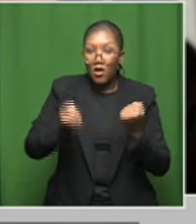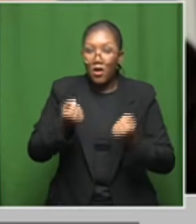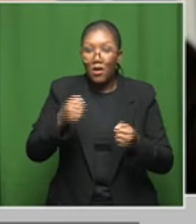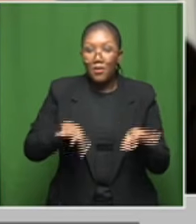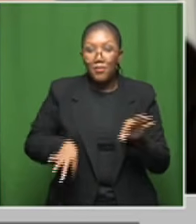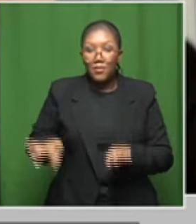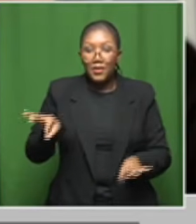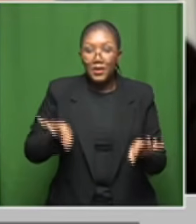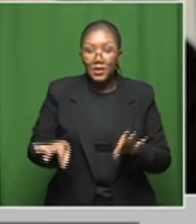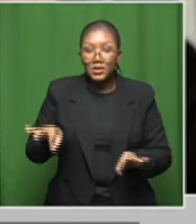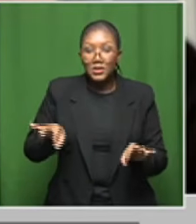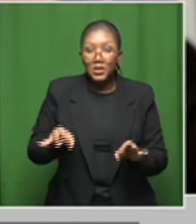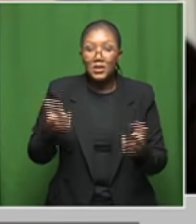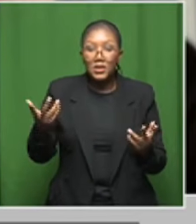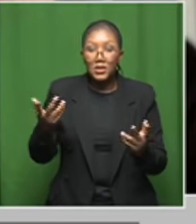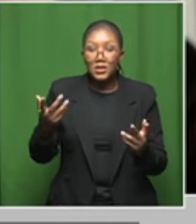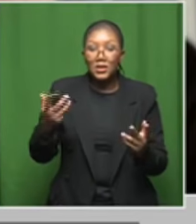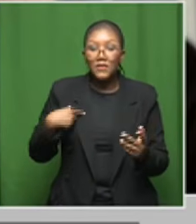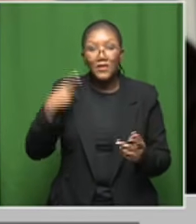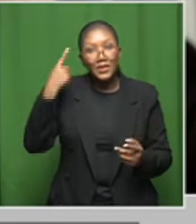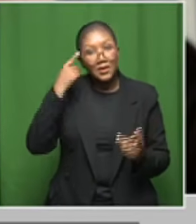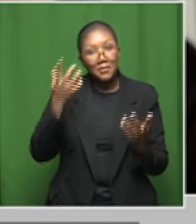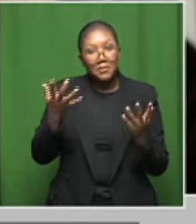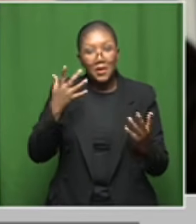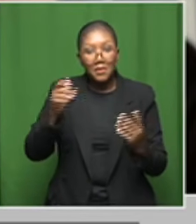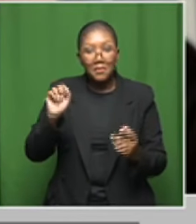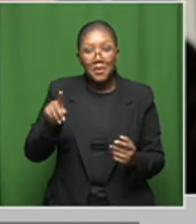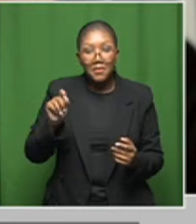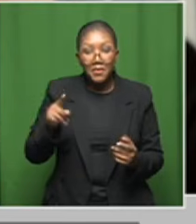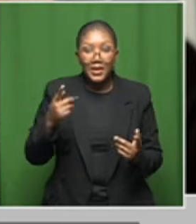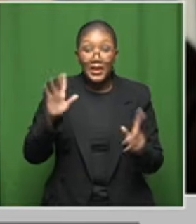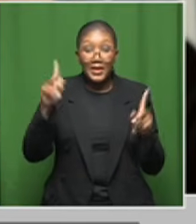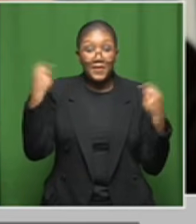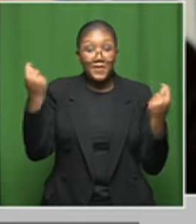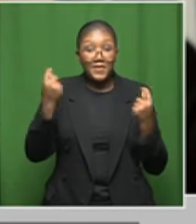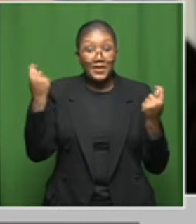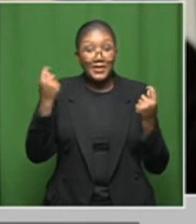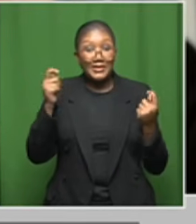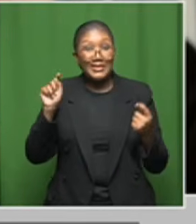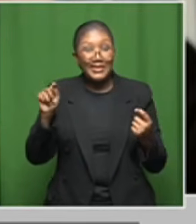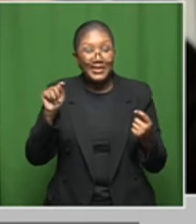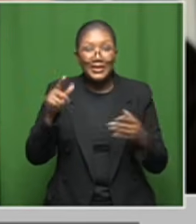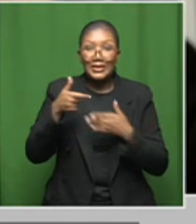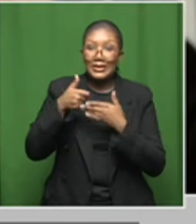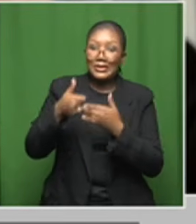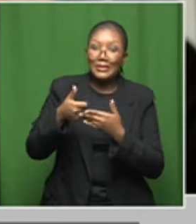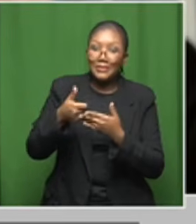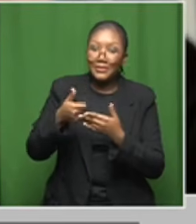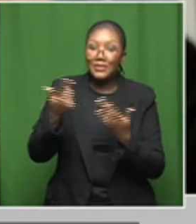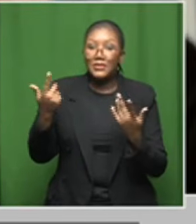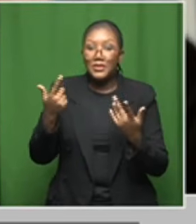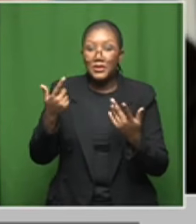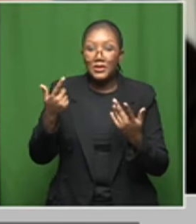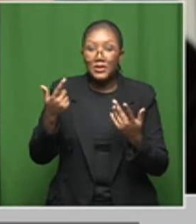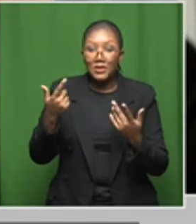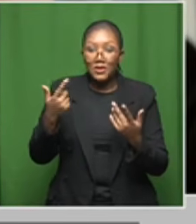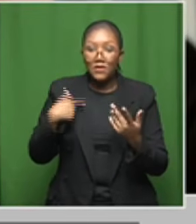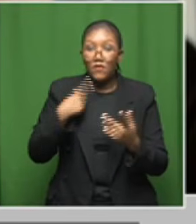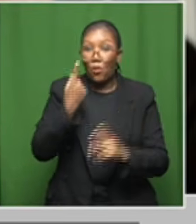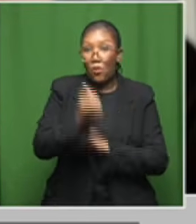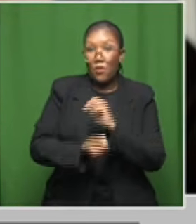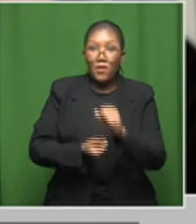So aspects of this whole event trickle down into the whole